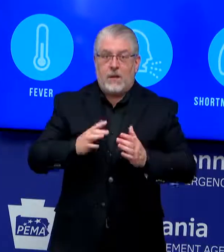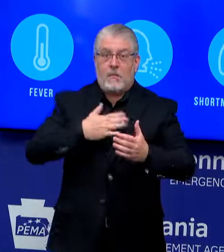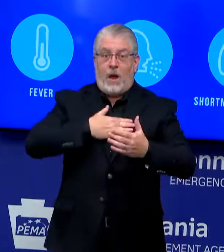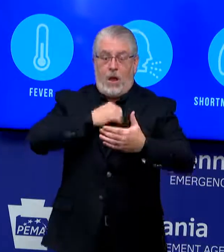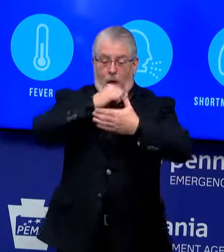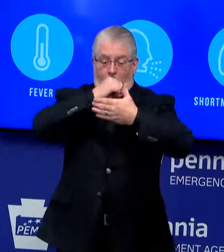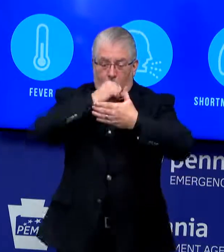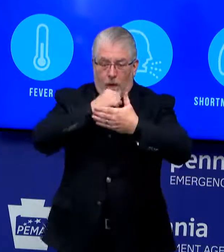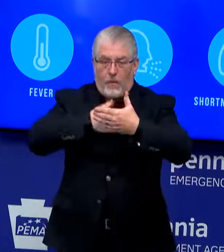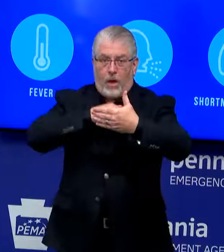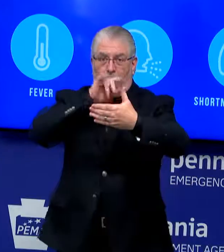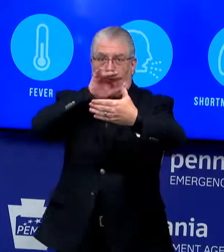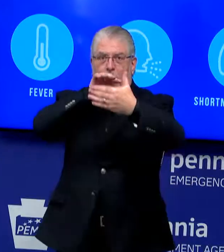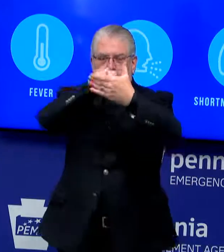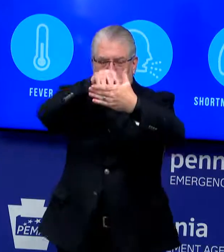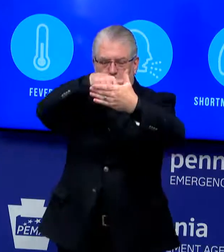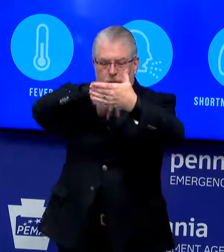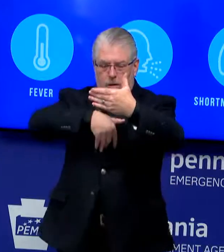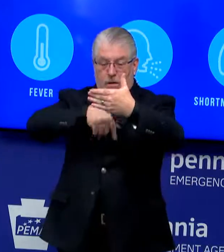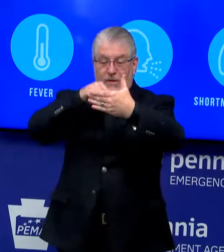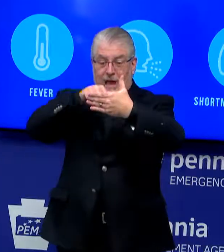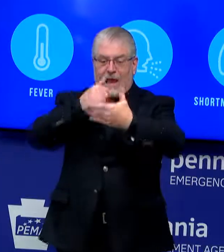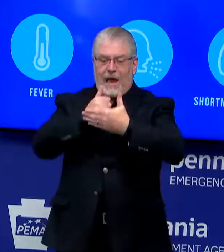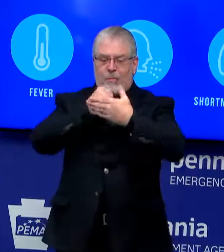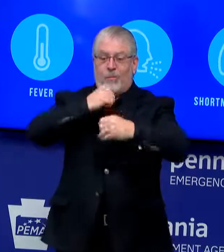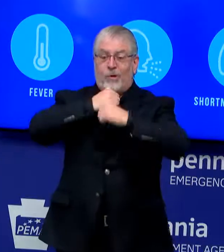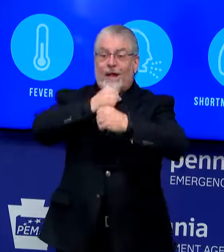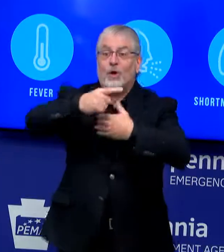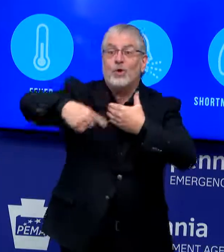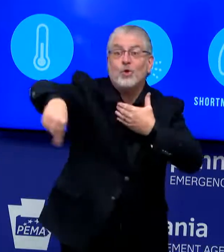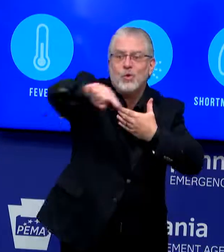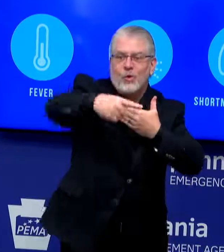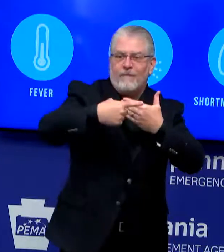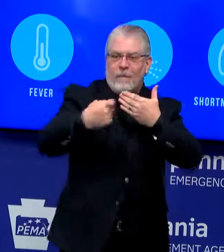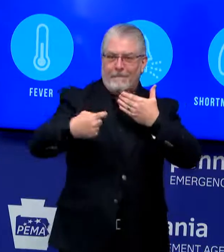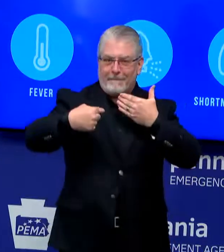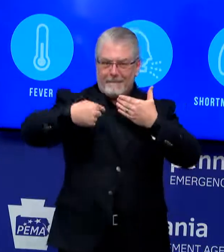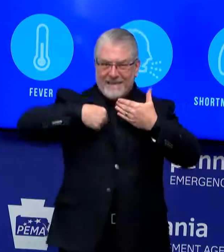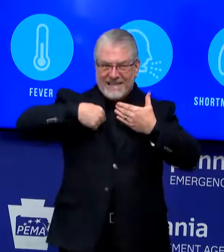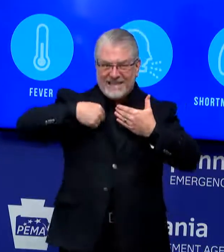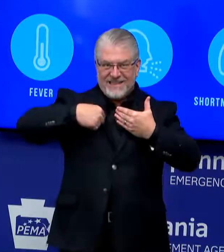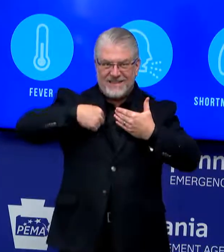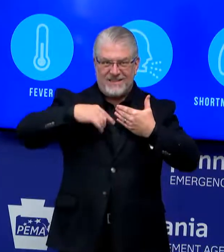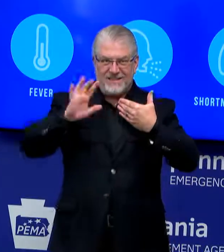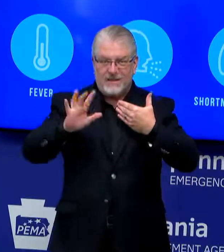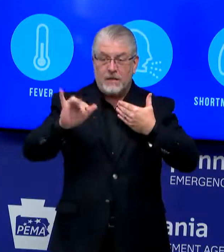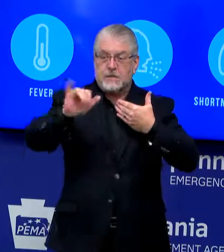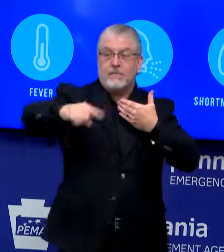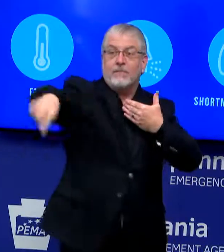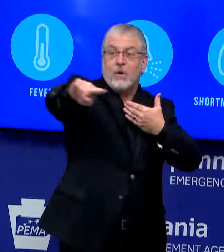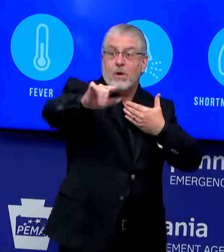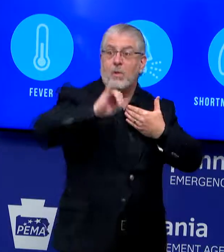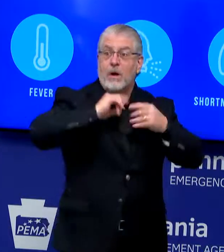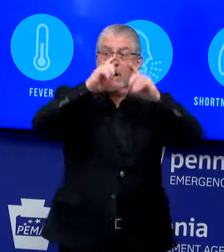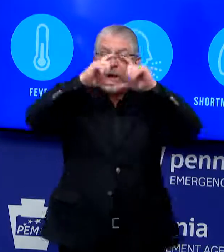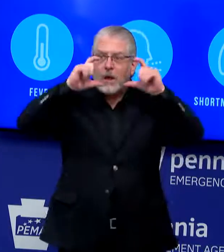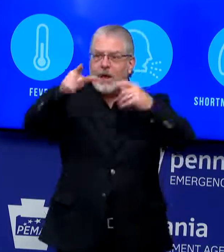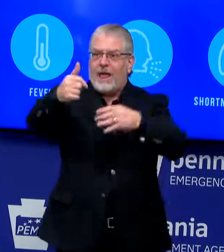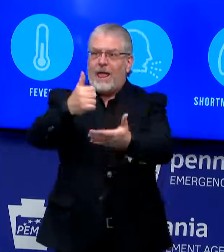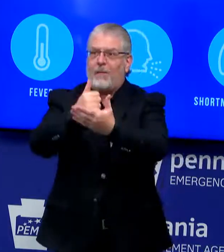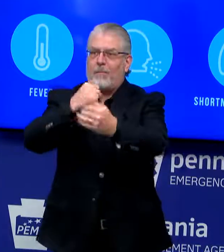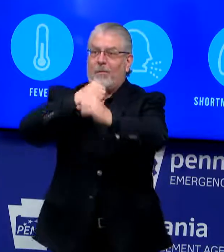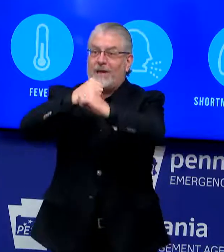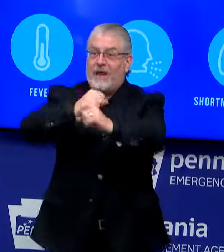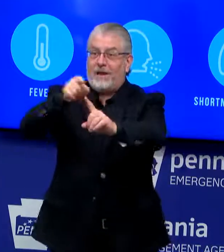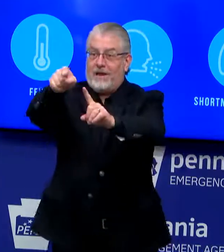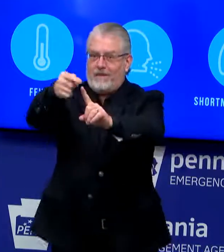protects you against exposure. So if the community that are outside at a food store